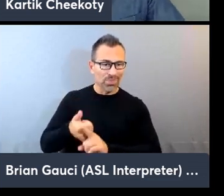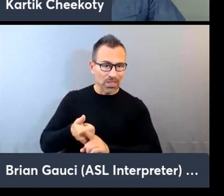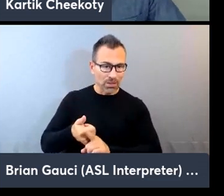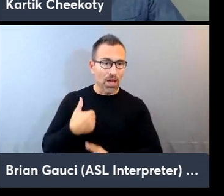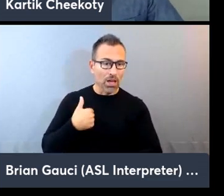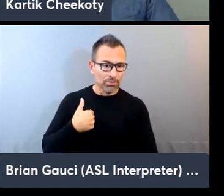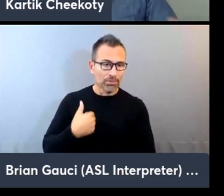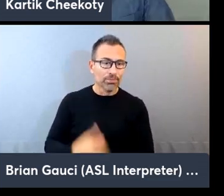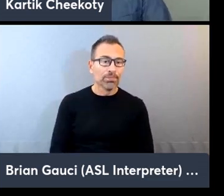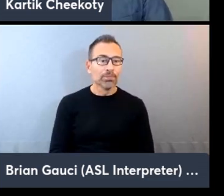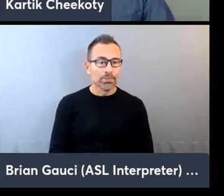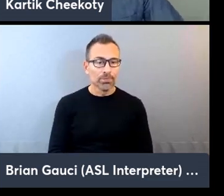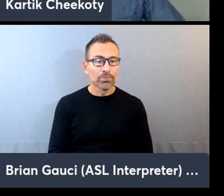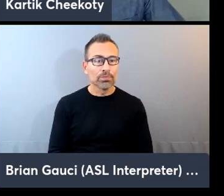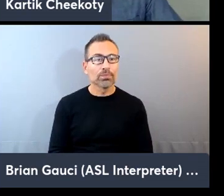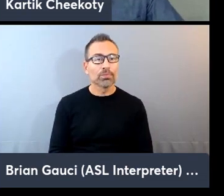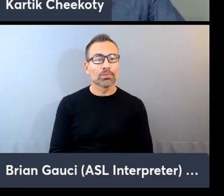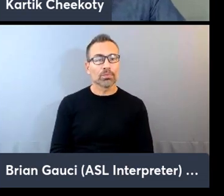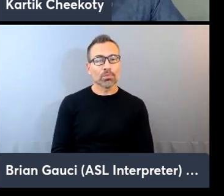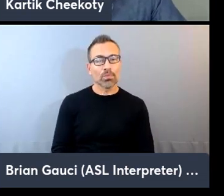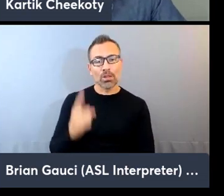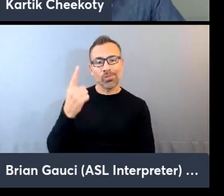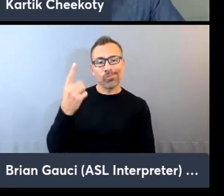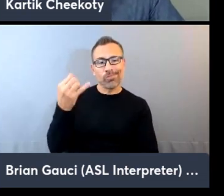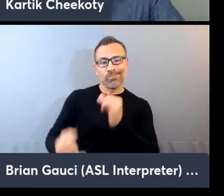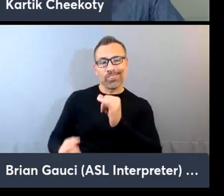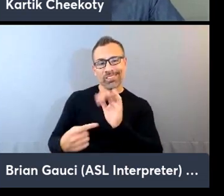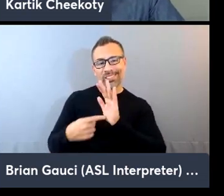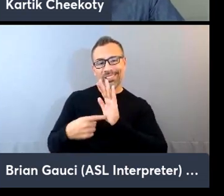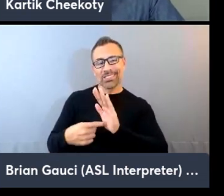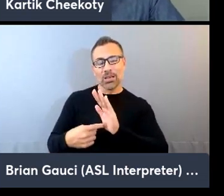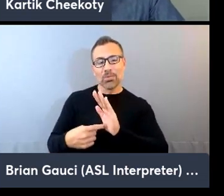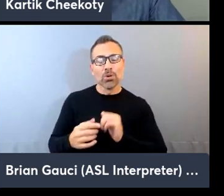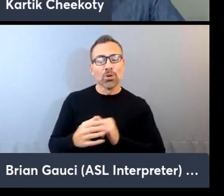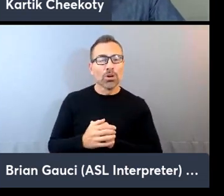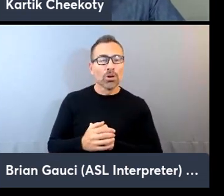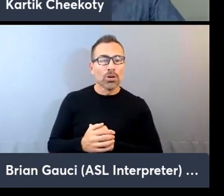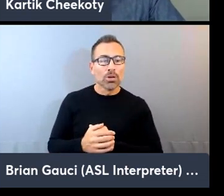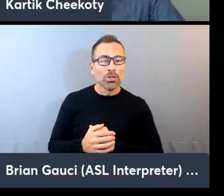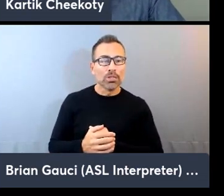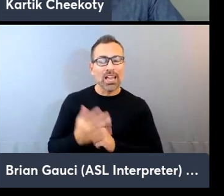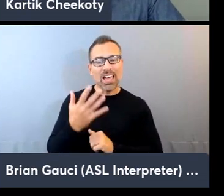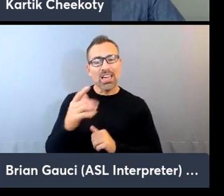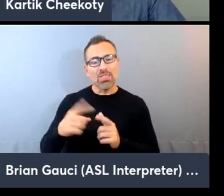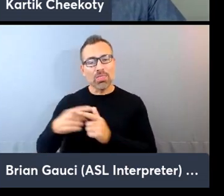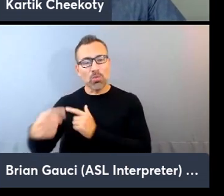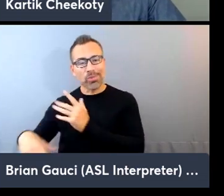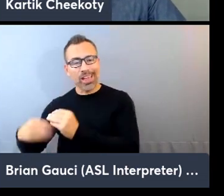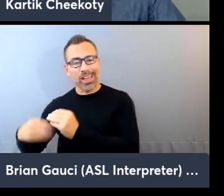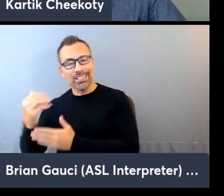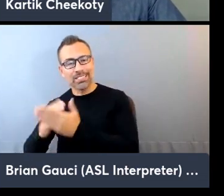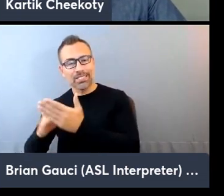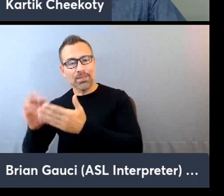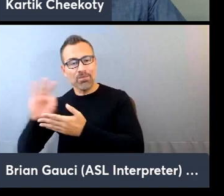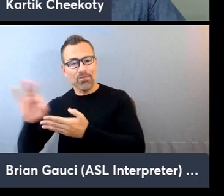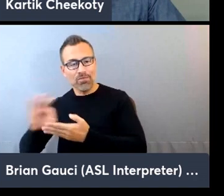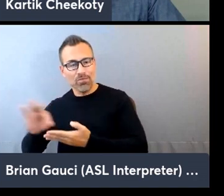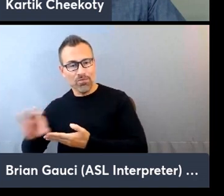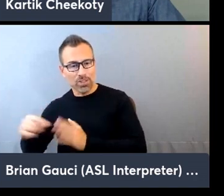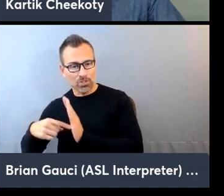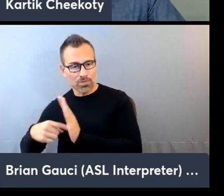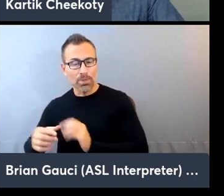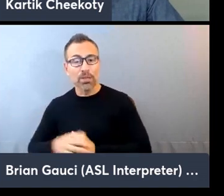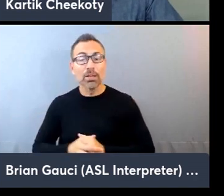Okay, I want to touch on one last example before I show you a couple of the features on the console.